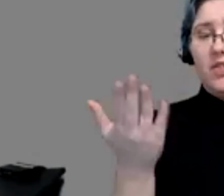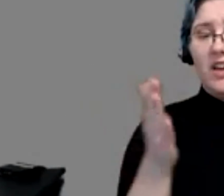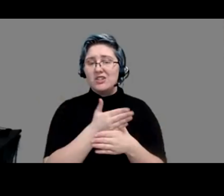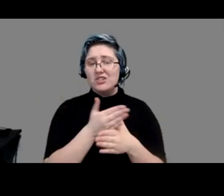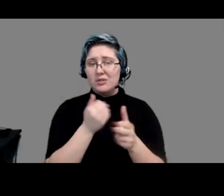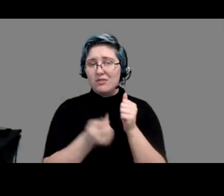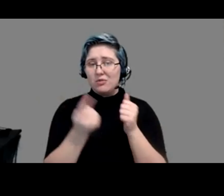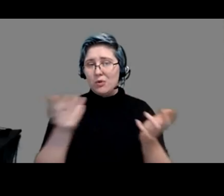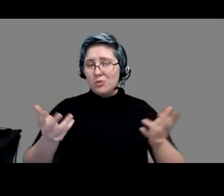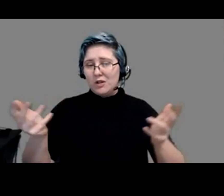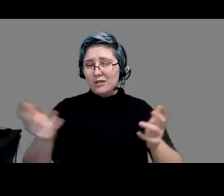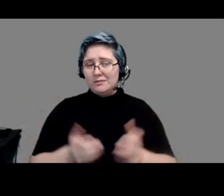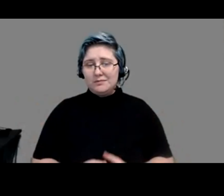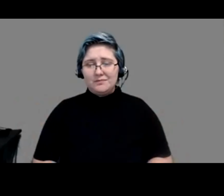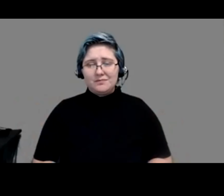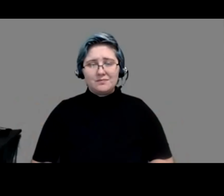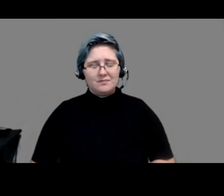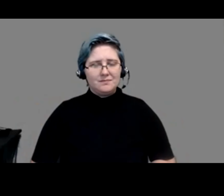everyone?